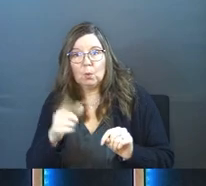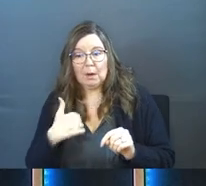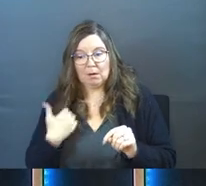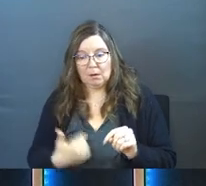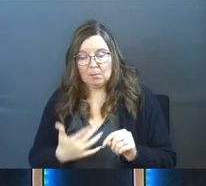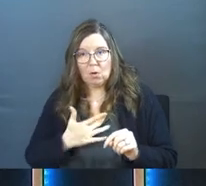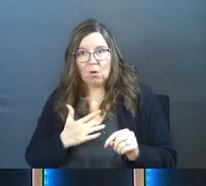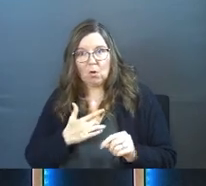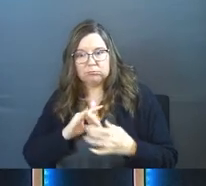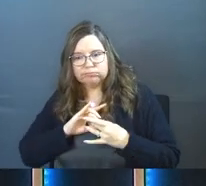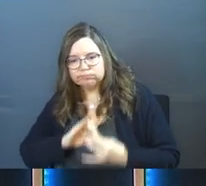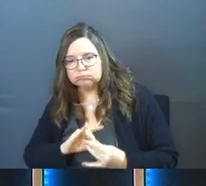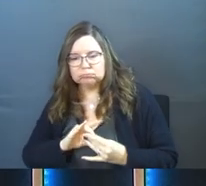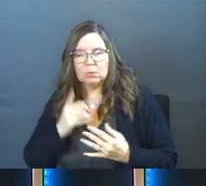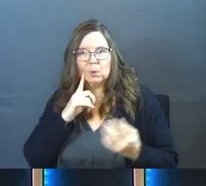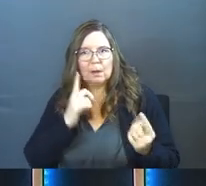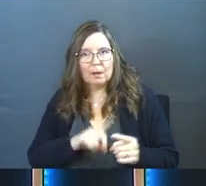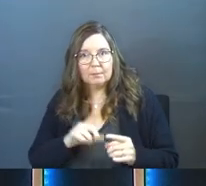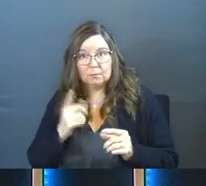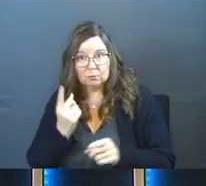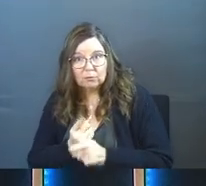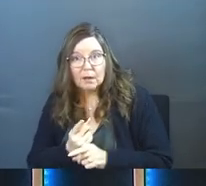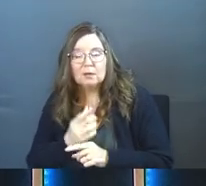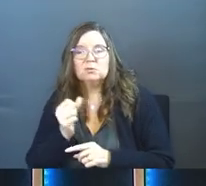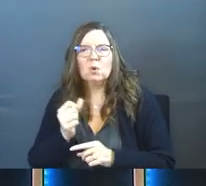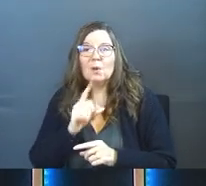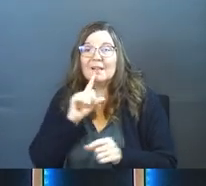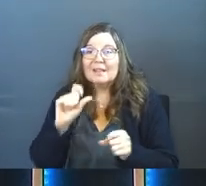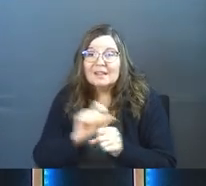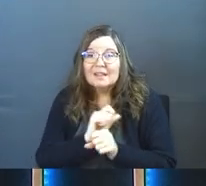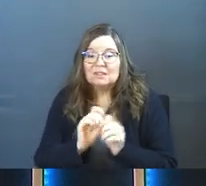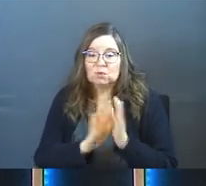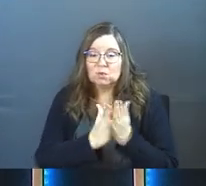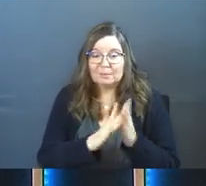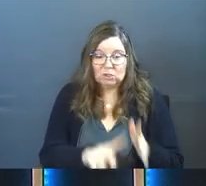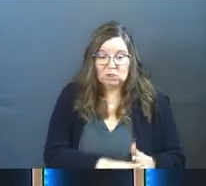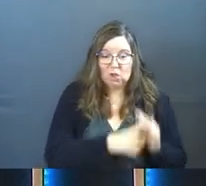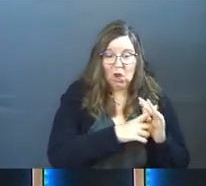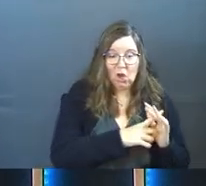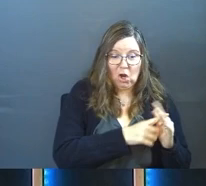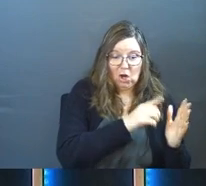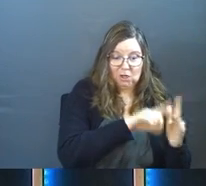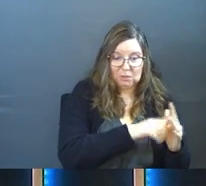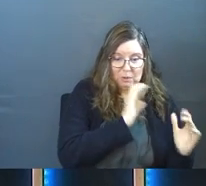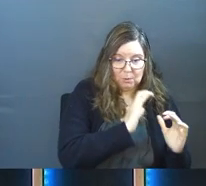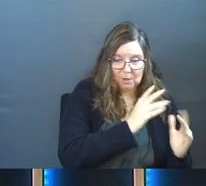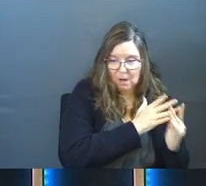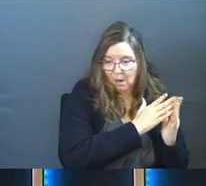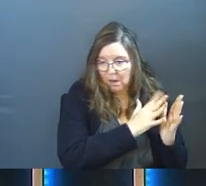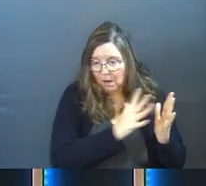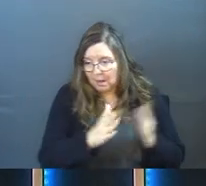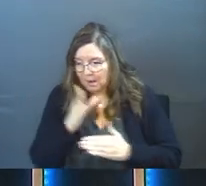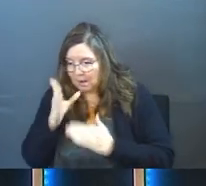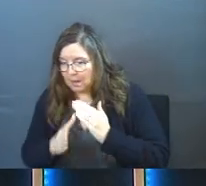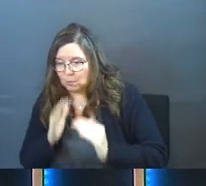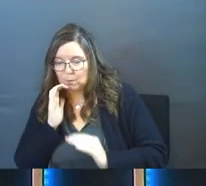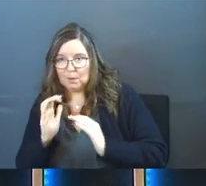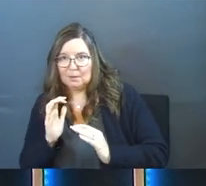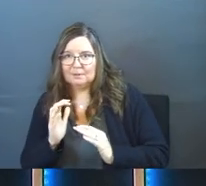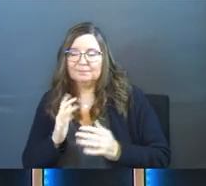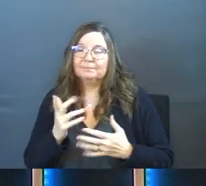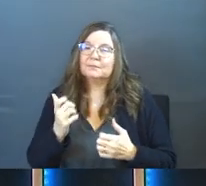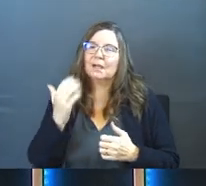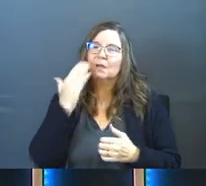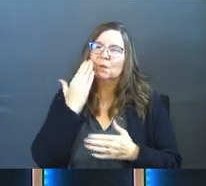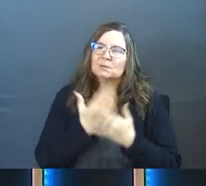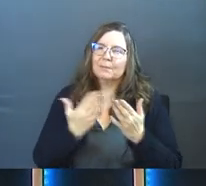I'm at, where my heart's at, where this is going to go, right? So literally, scripture starts and ends with communication. And unlike